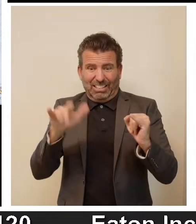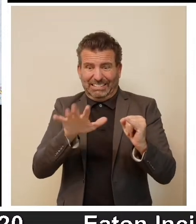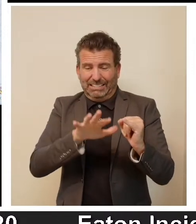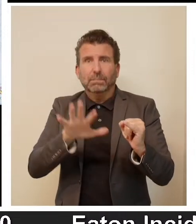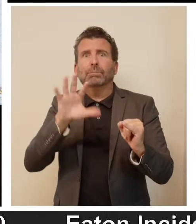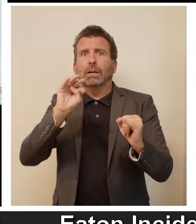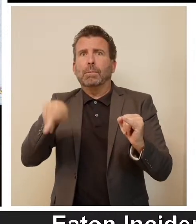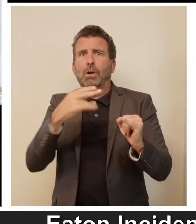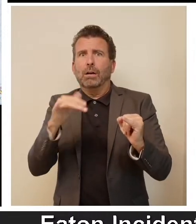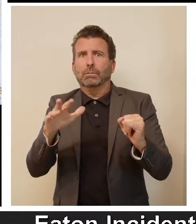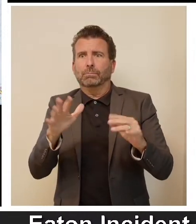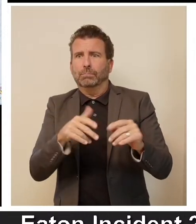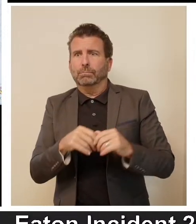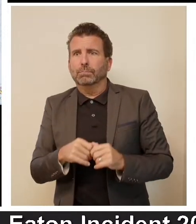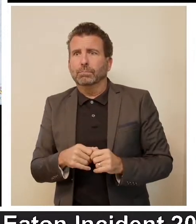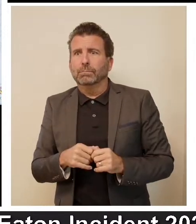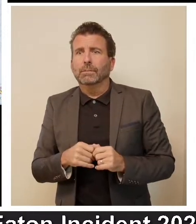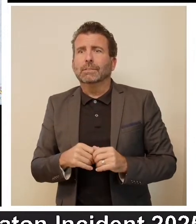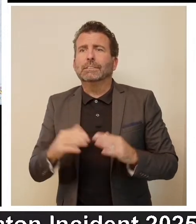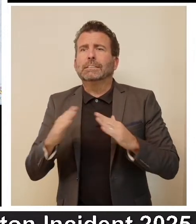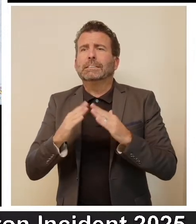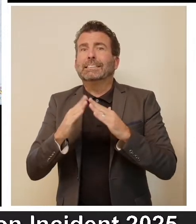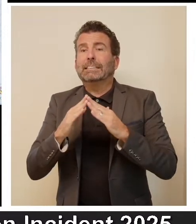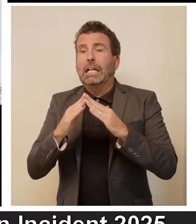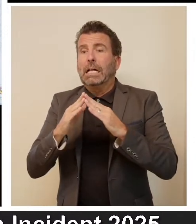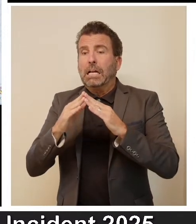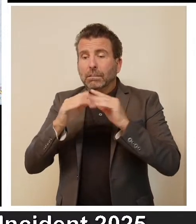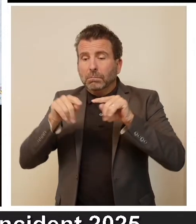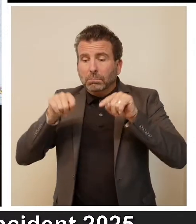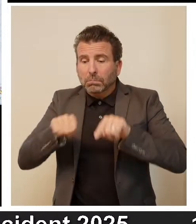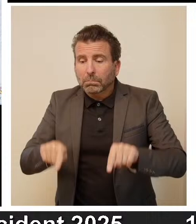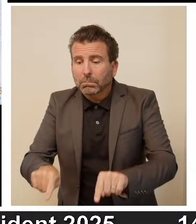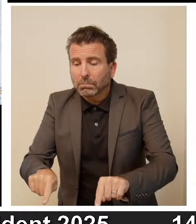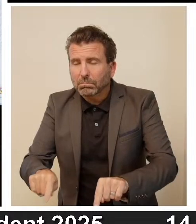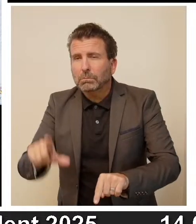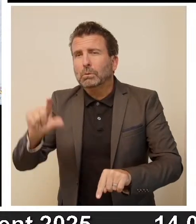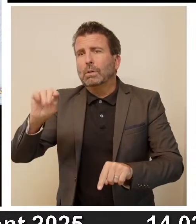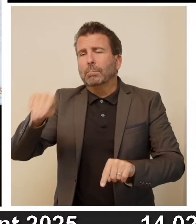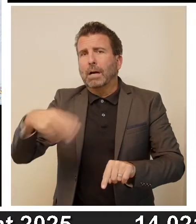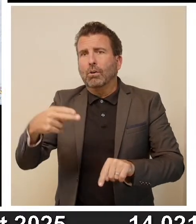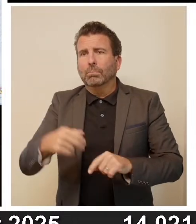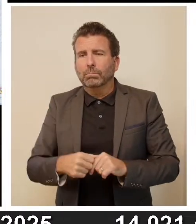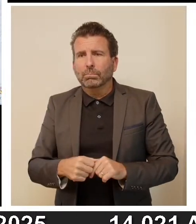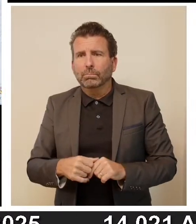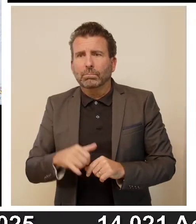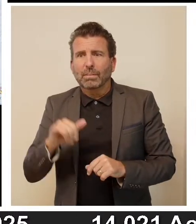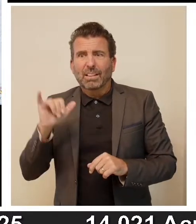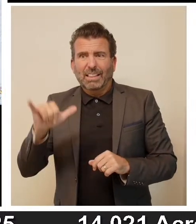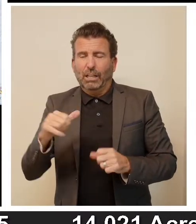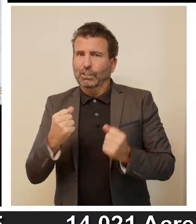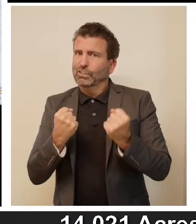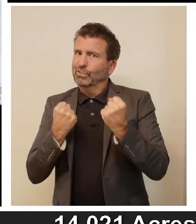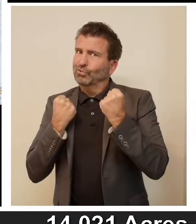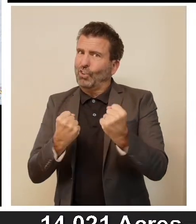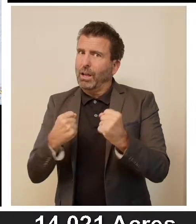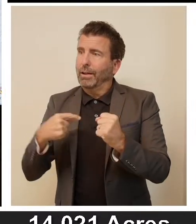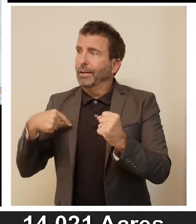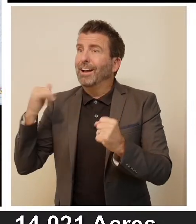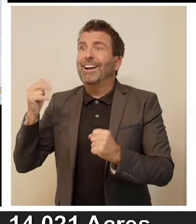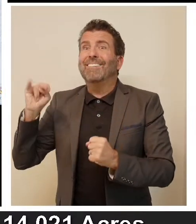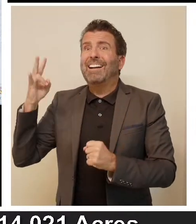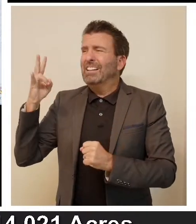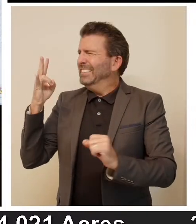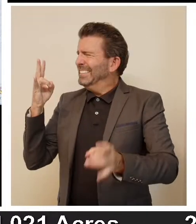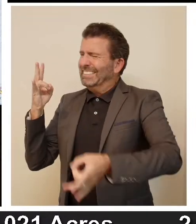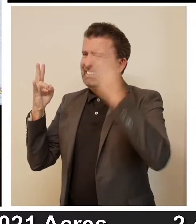the strongest wind those areas have seen since January 7th and when this fire started. Thankfully, that has already started